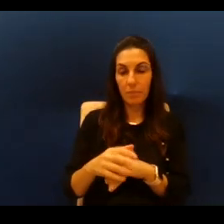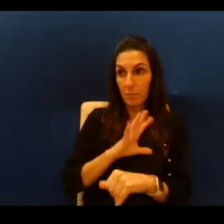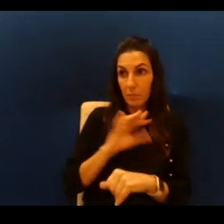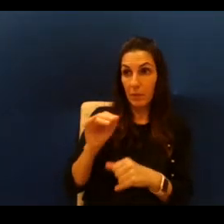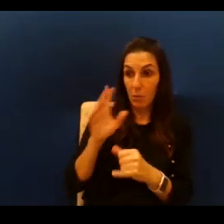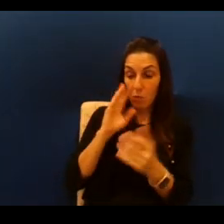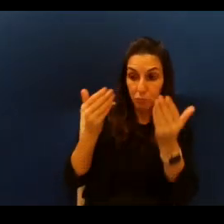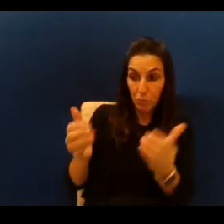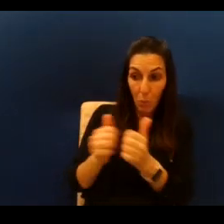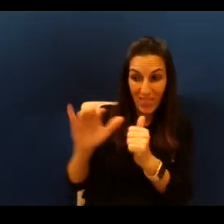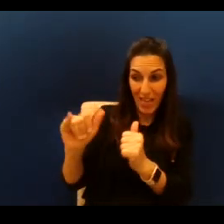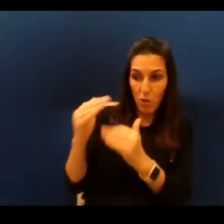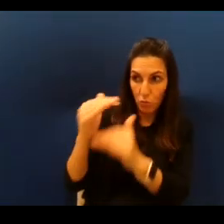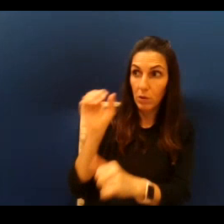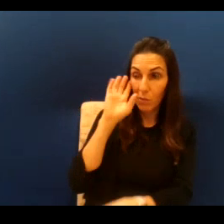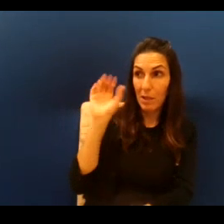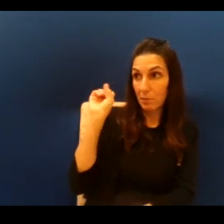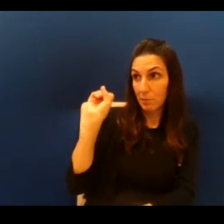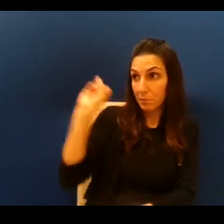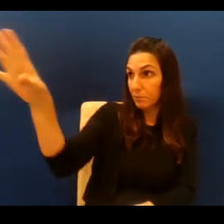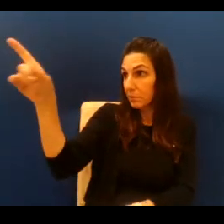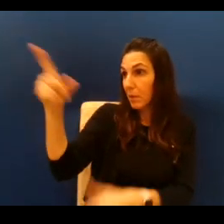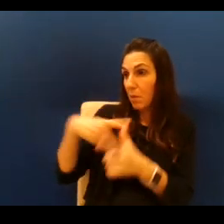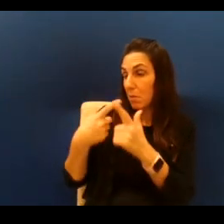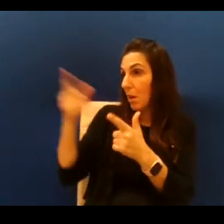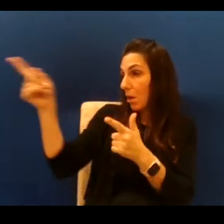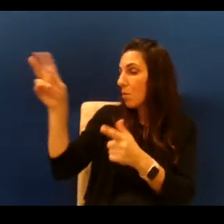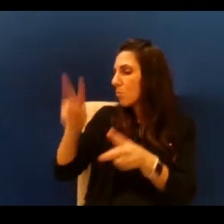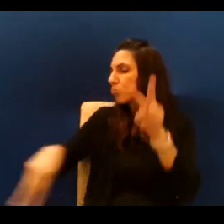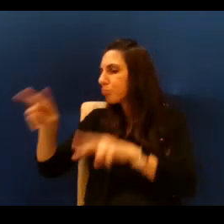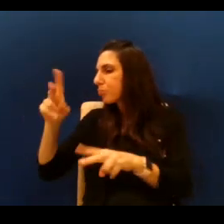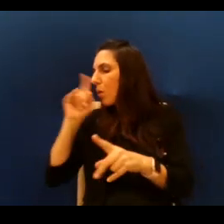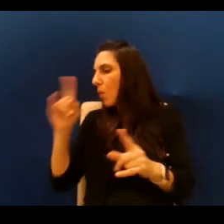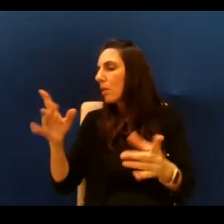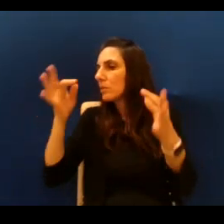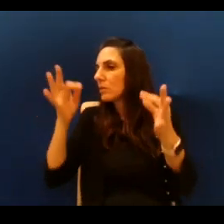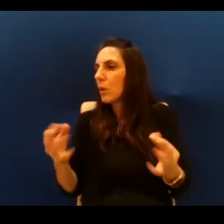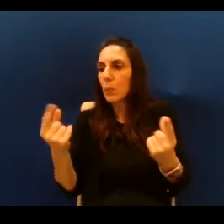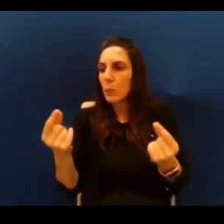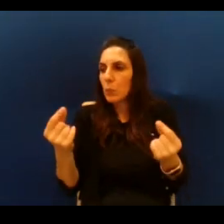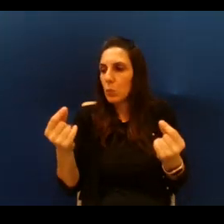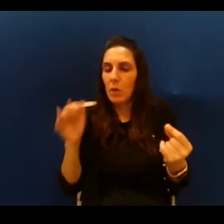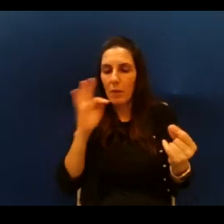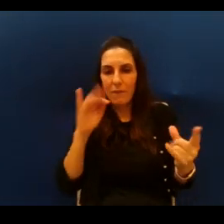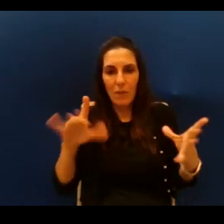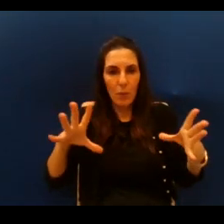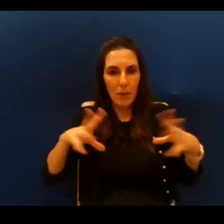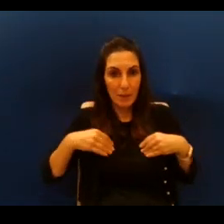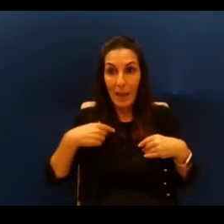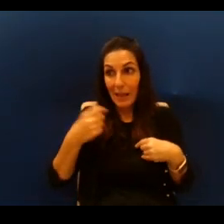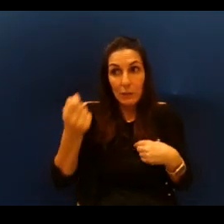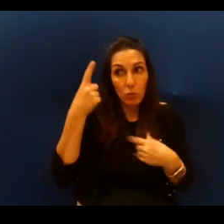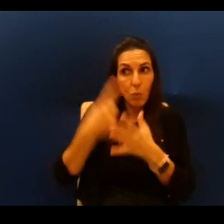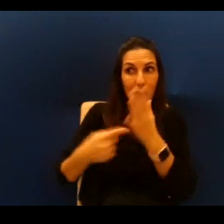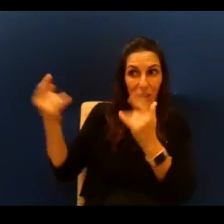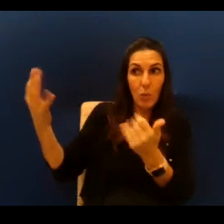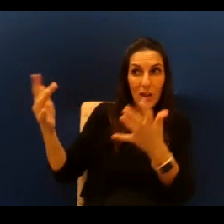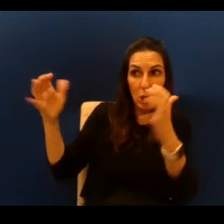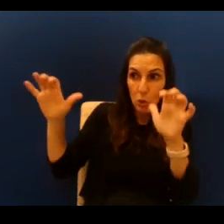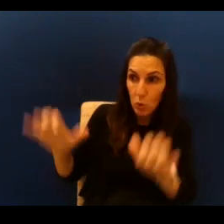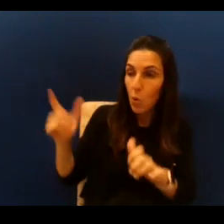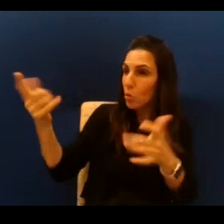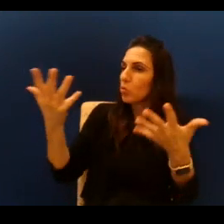if you will, and then they can decide if they want to accept it without that declaration of restriction. I understand what they're trying to do. They really don't want any